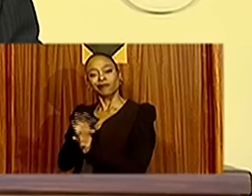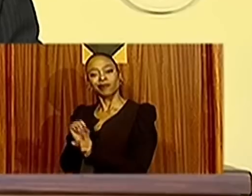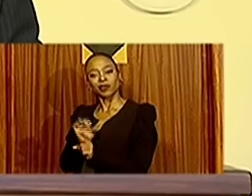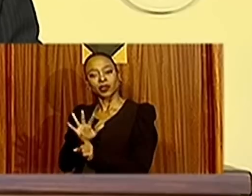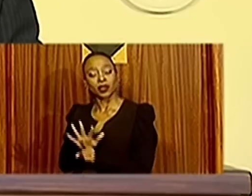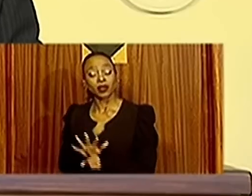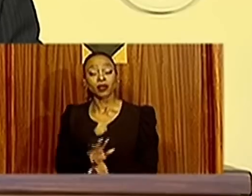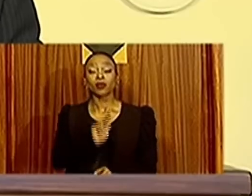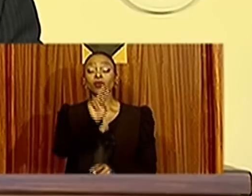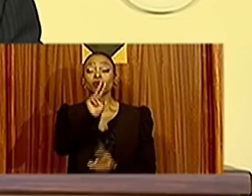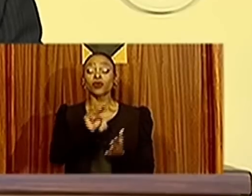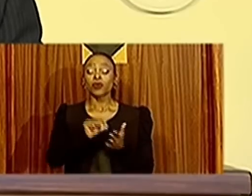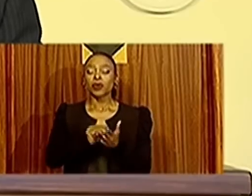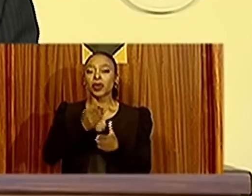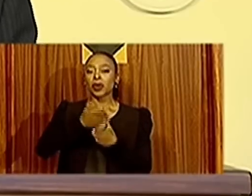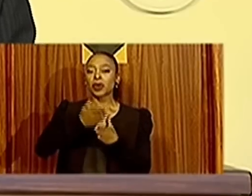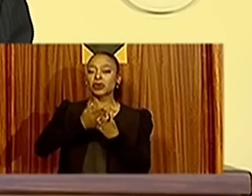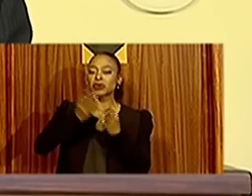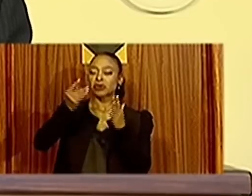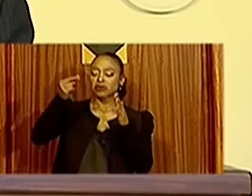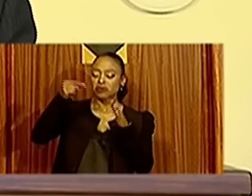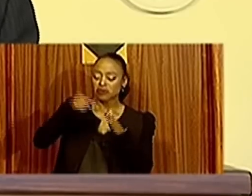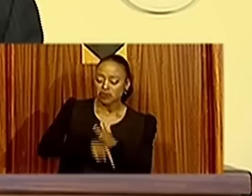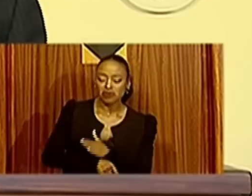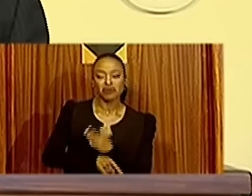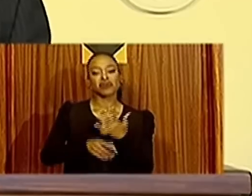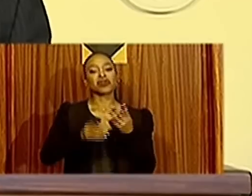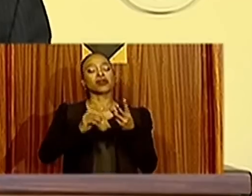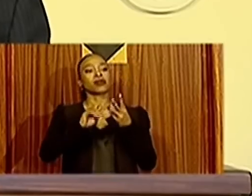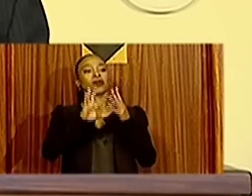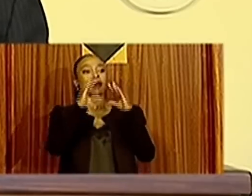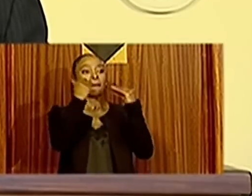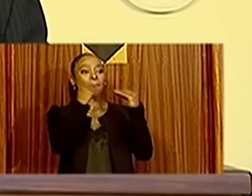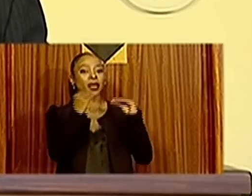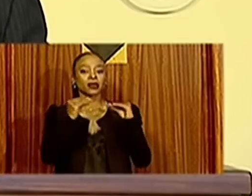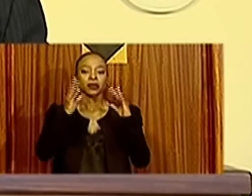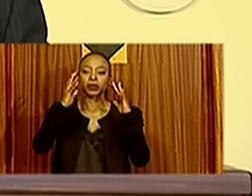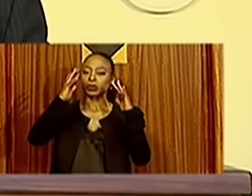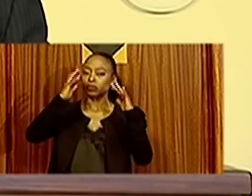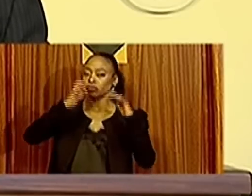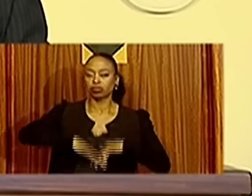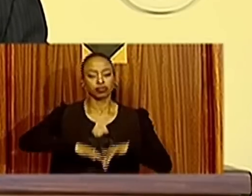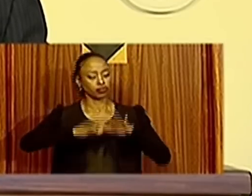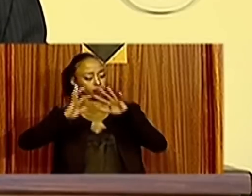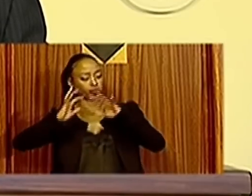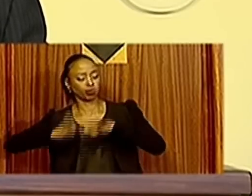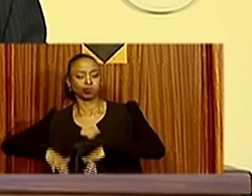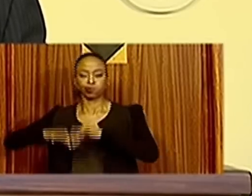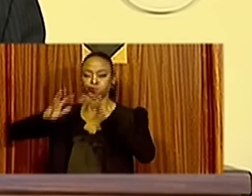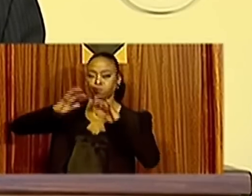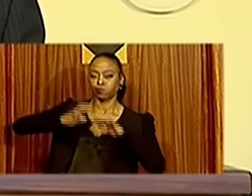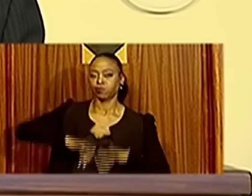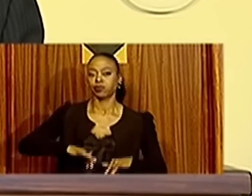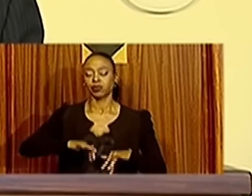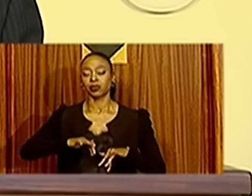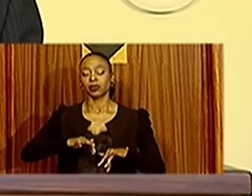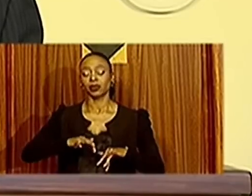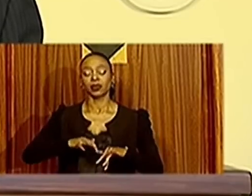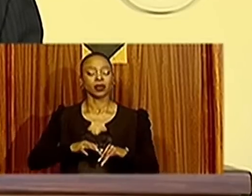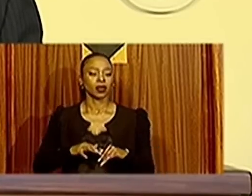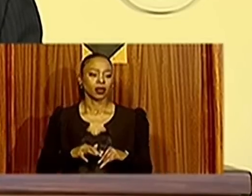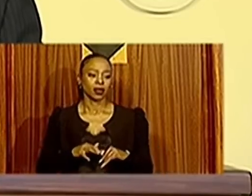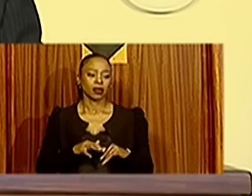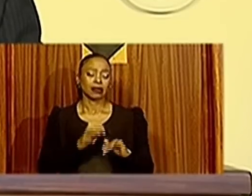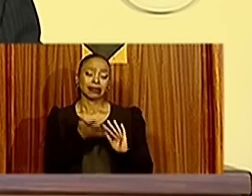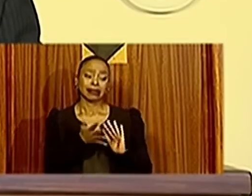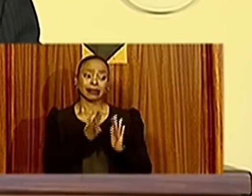were lost, and many businesses were forced to close. And yet the damage could have